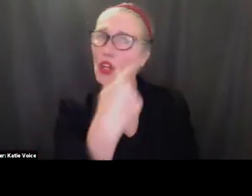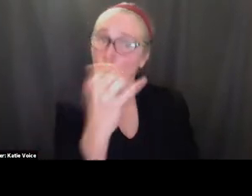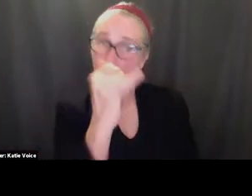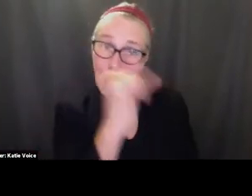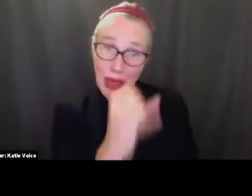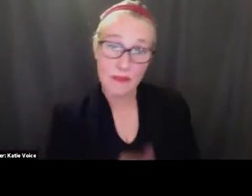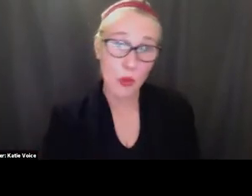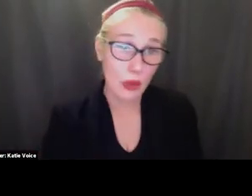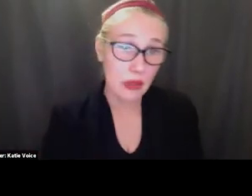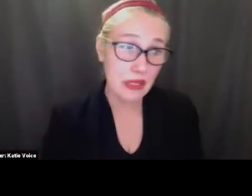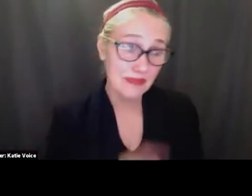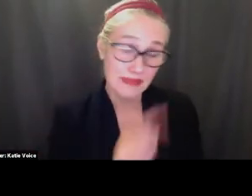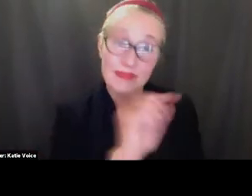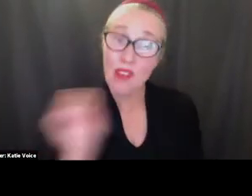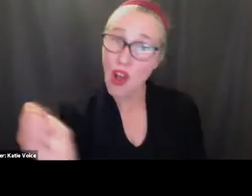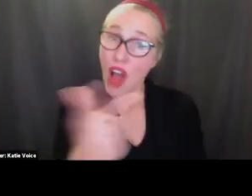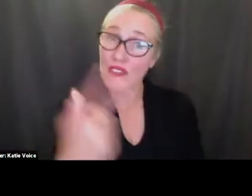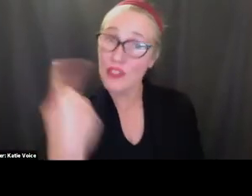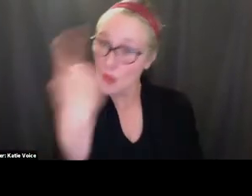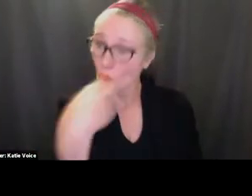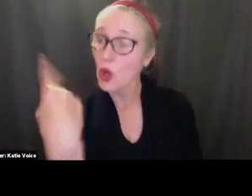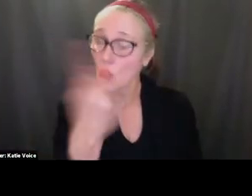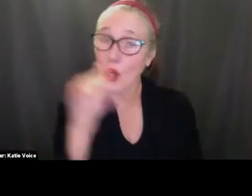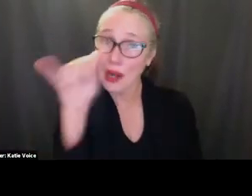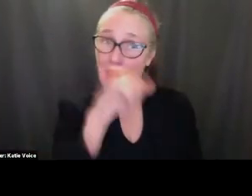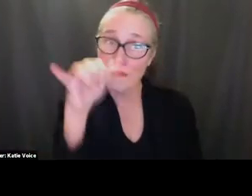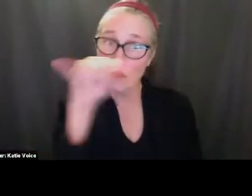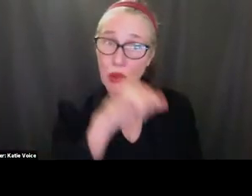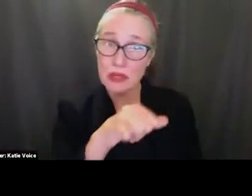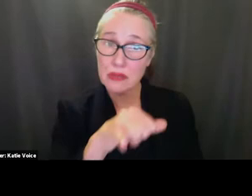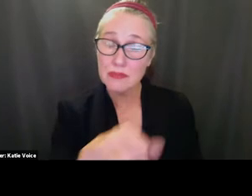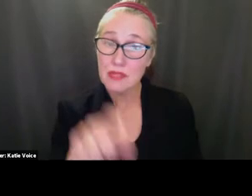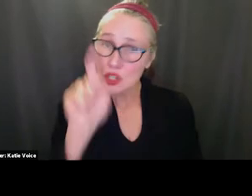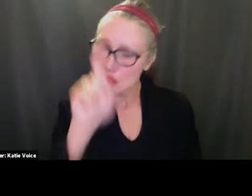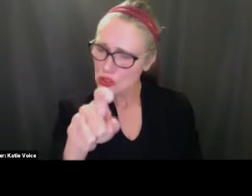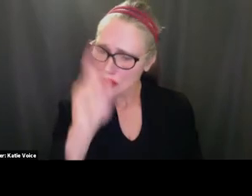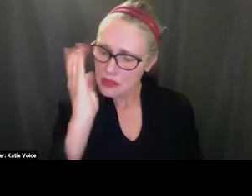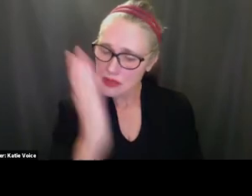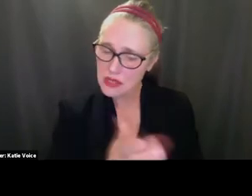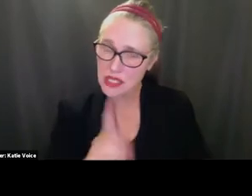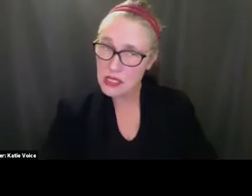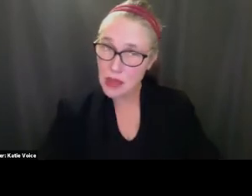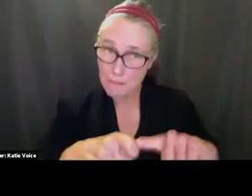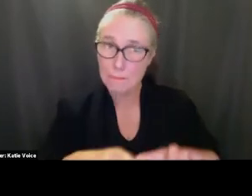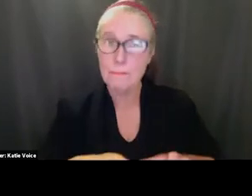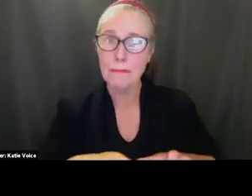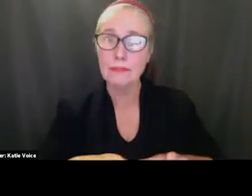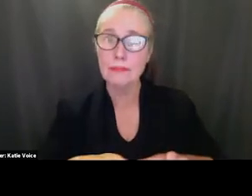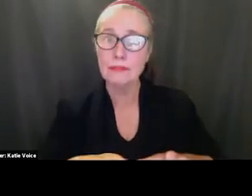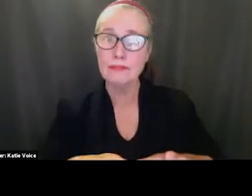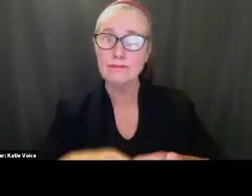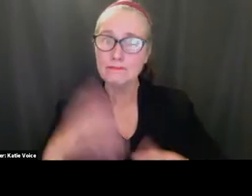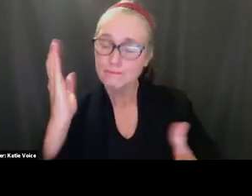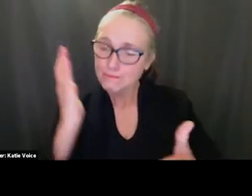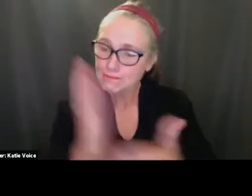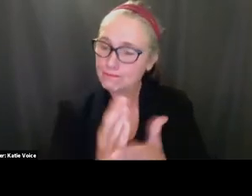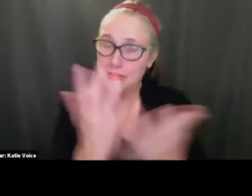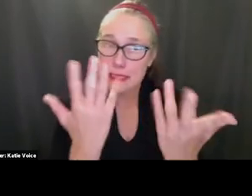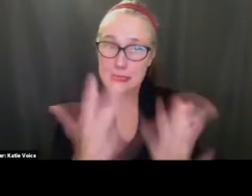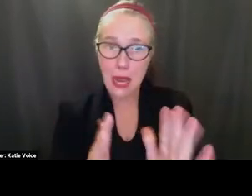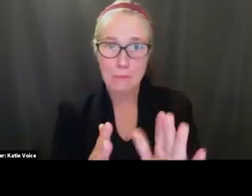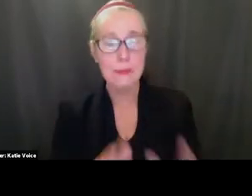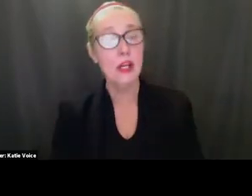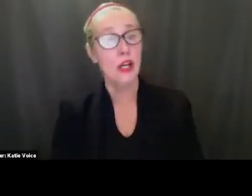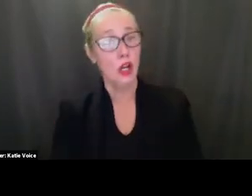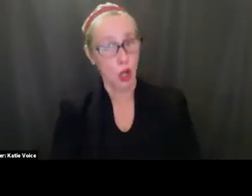one all of you do um i think you should you should stop you should start to look at our community start to listen to our